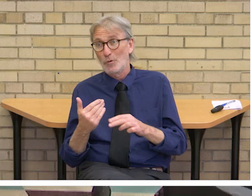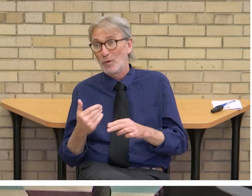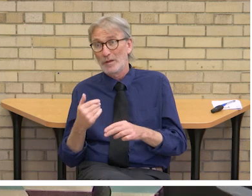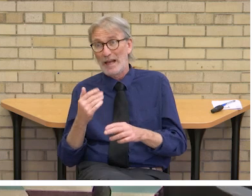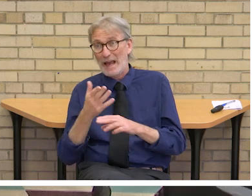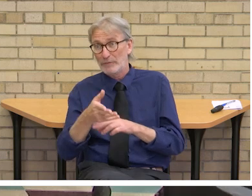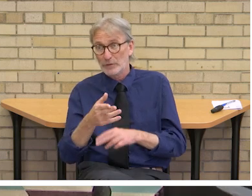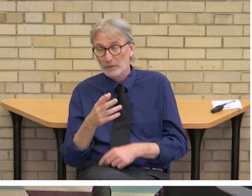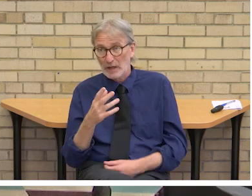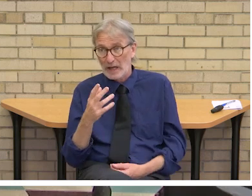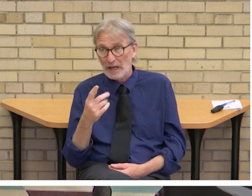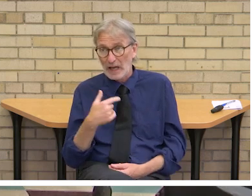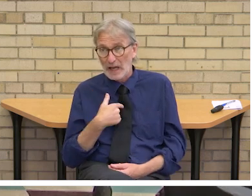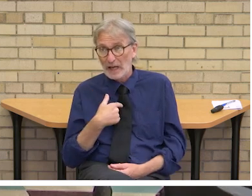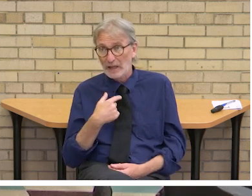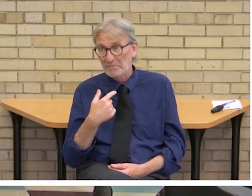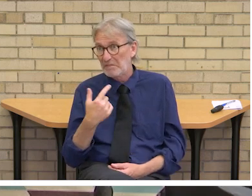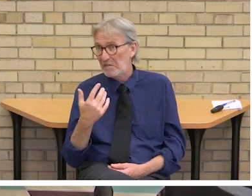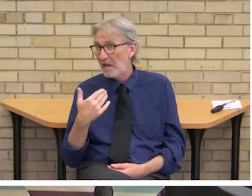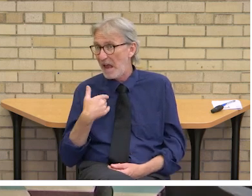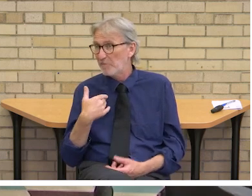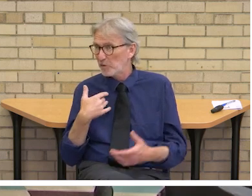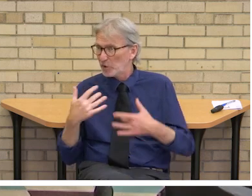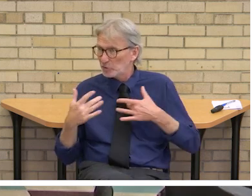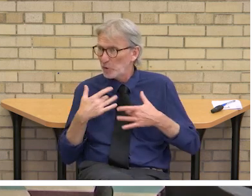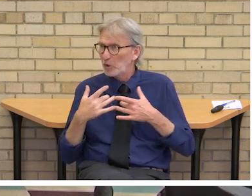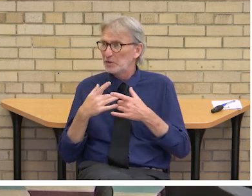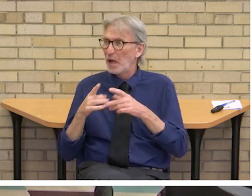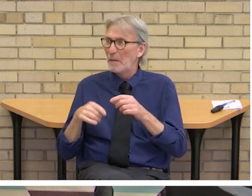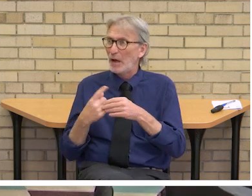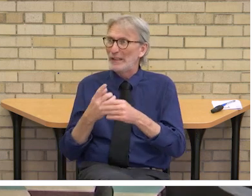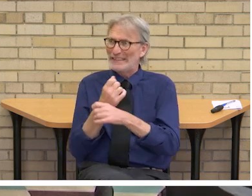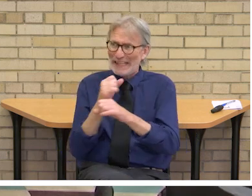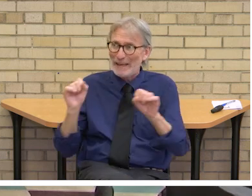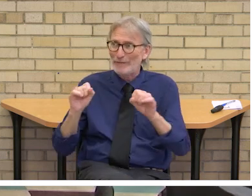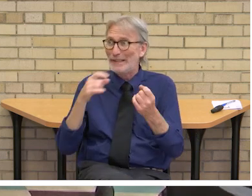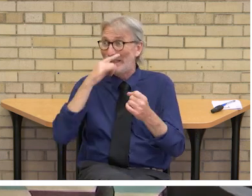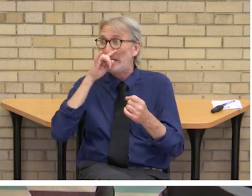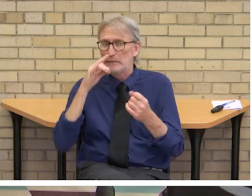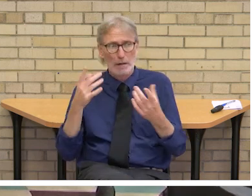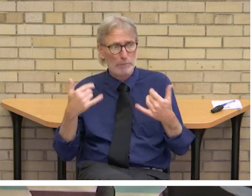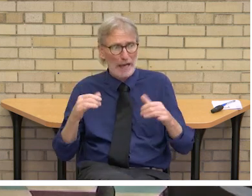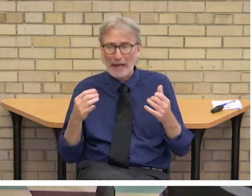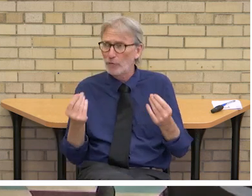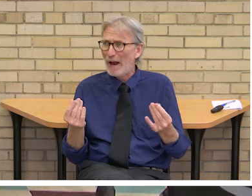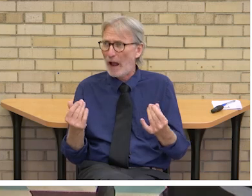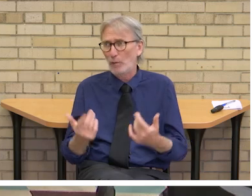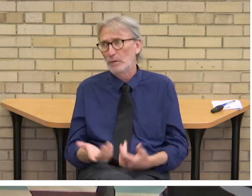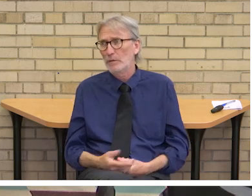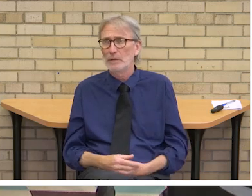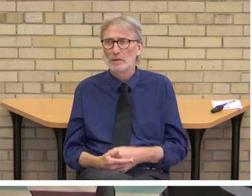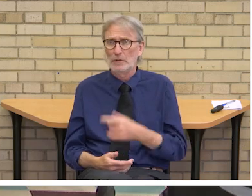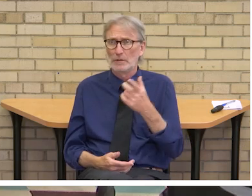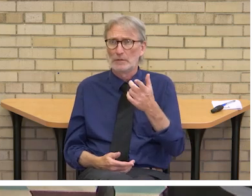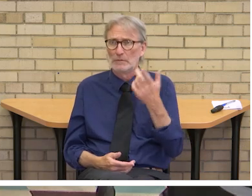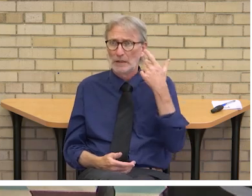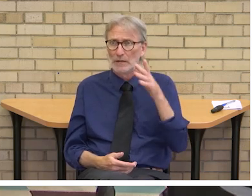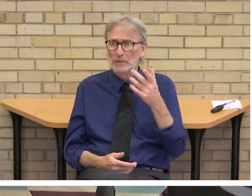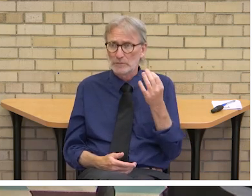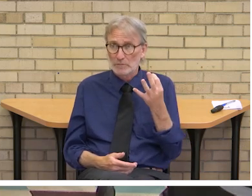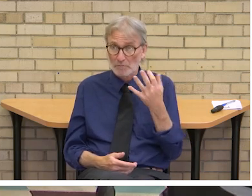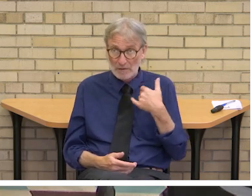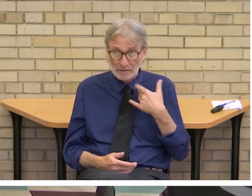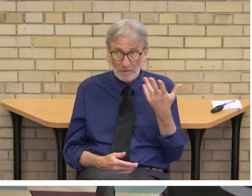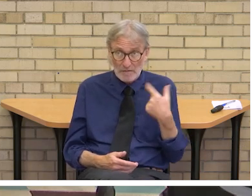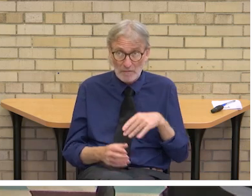wanted to say I have some concerns, safety concerns around the playground and the pool that, you know, I don't know if they're going to be public